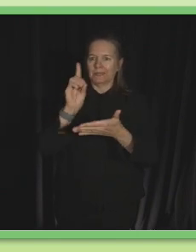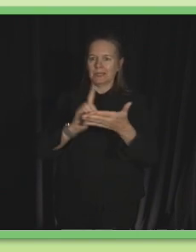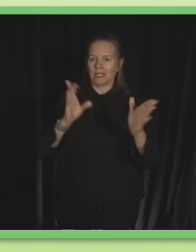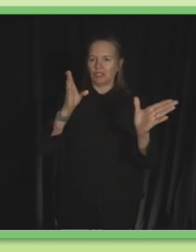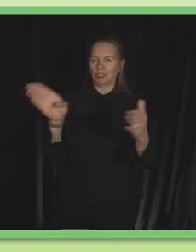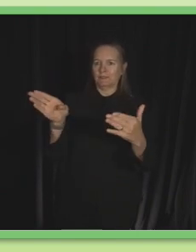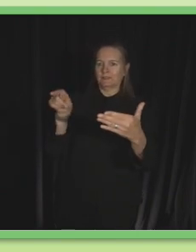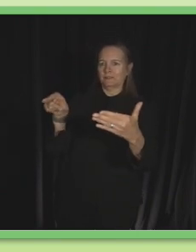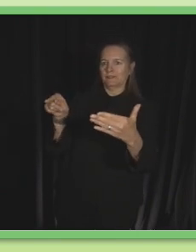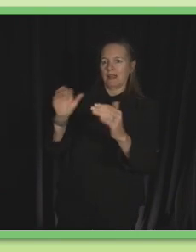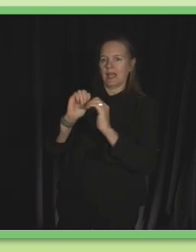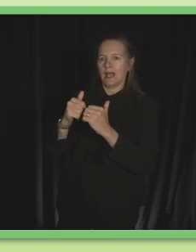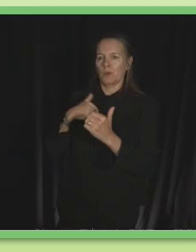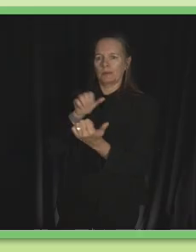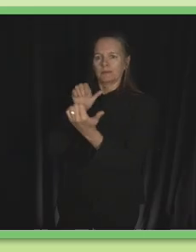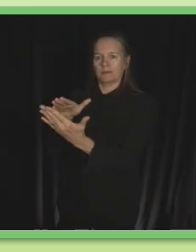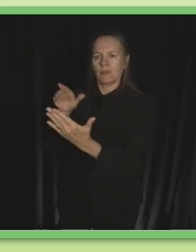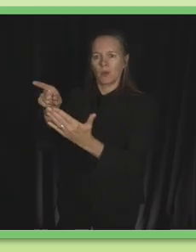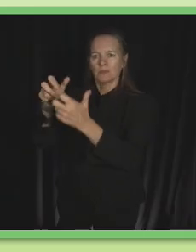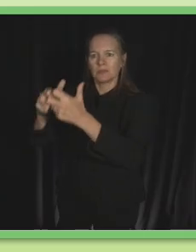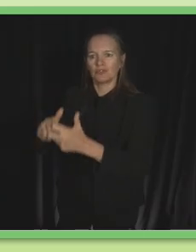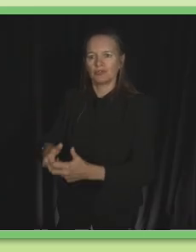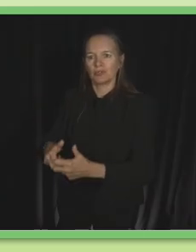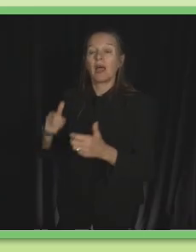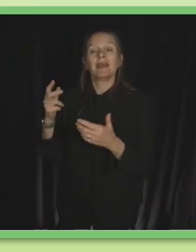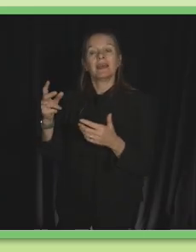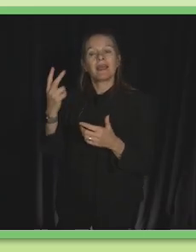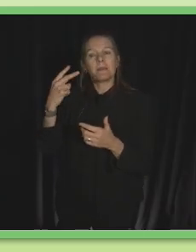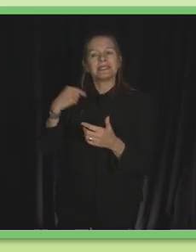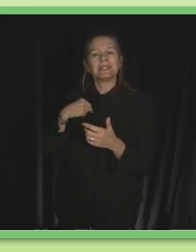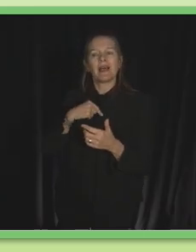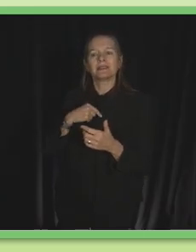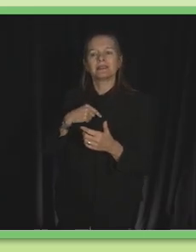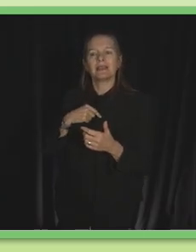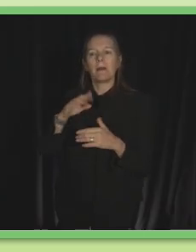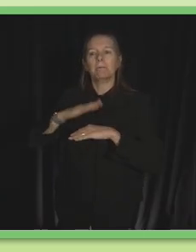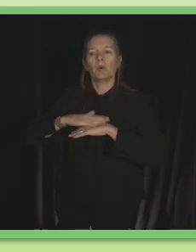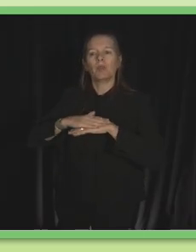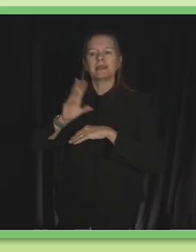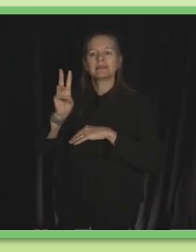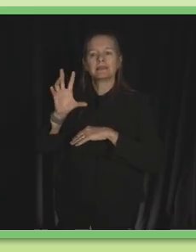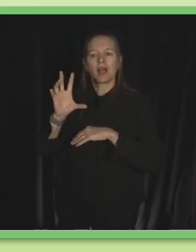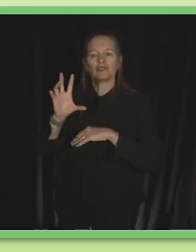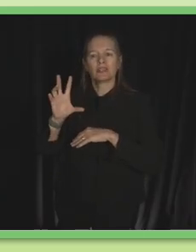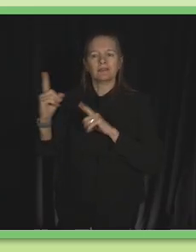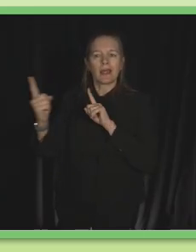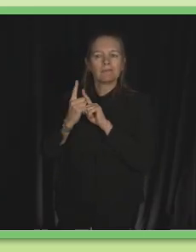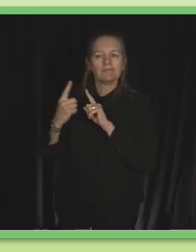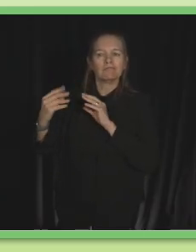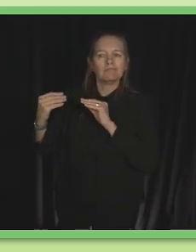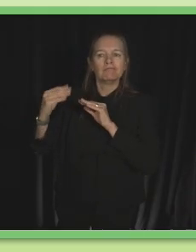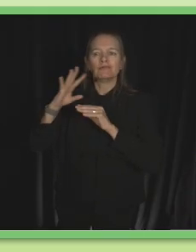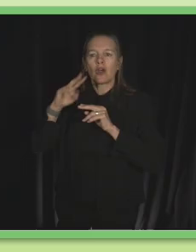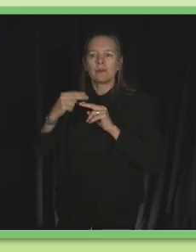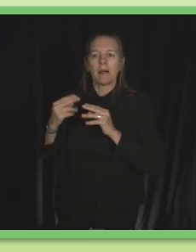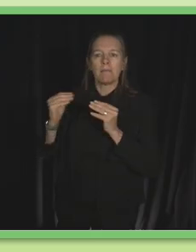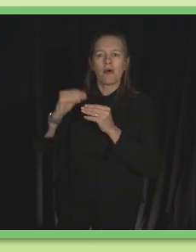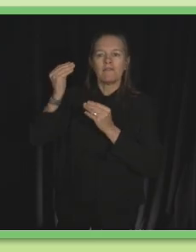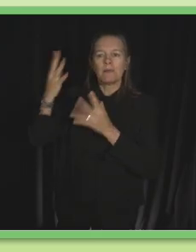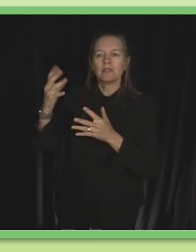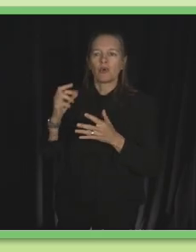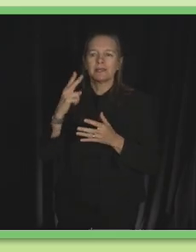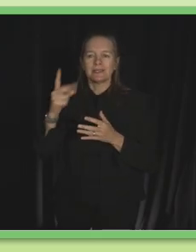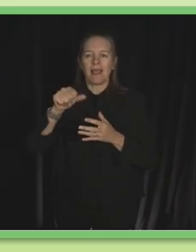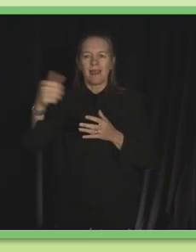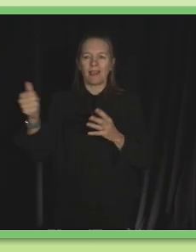connectivity. Thank you for your time. Come see us at booth number 600 for more information, or see our other session video